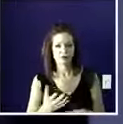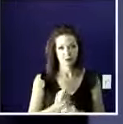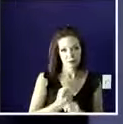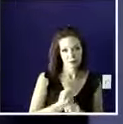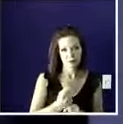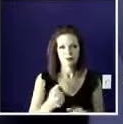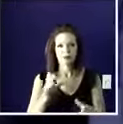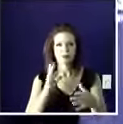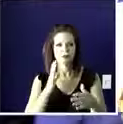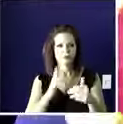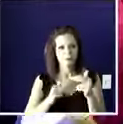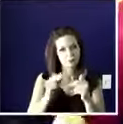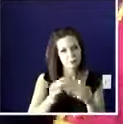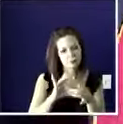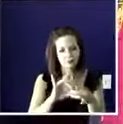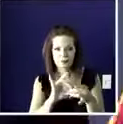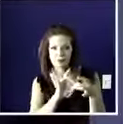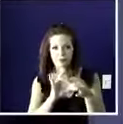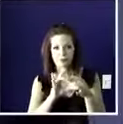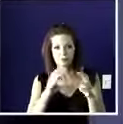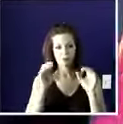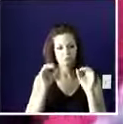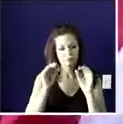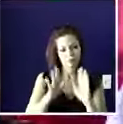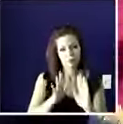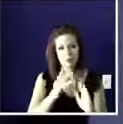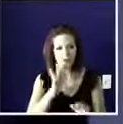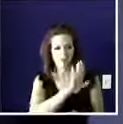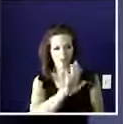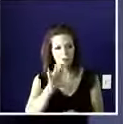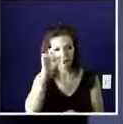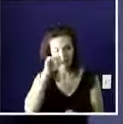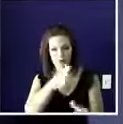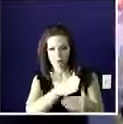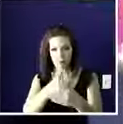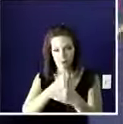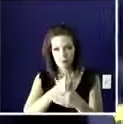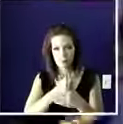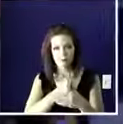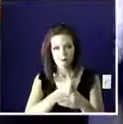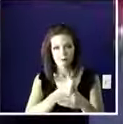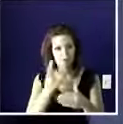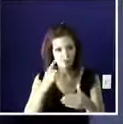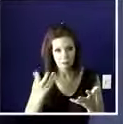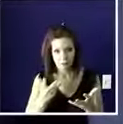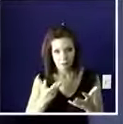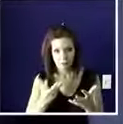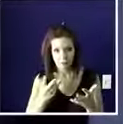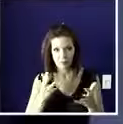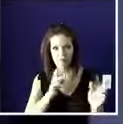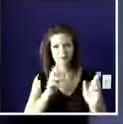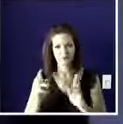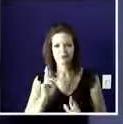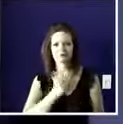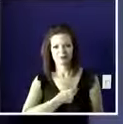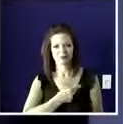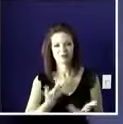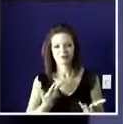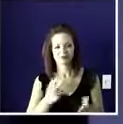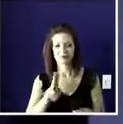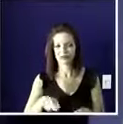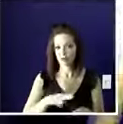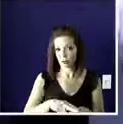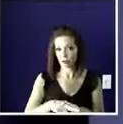the educators and their wisdom to share has all had the intention to prepare us. Of course, many of